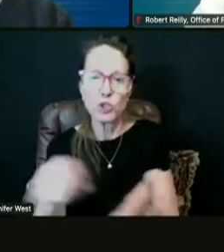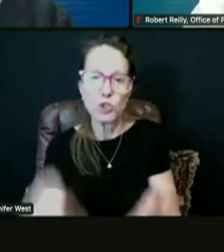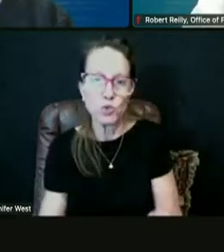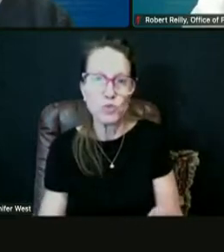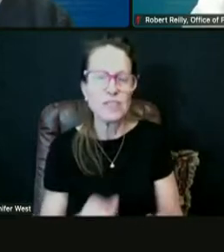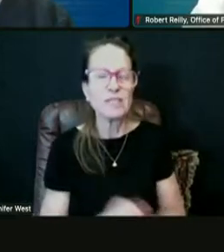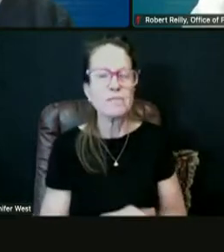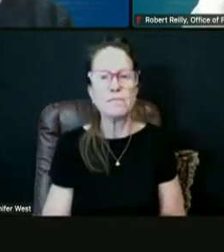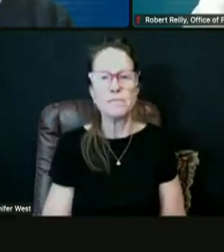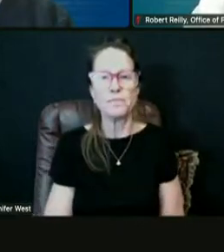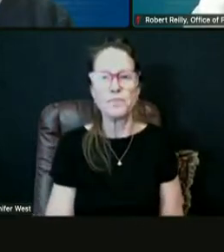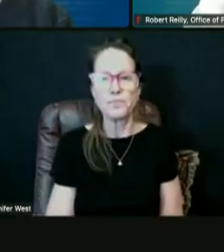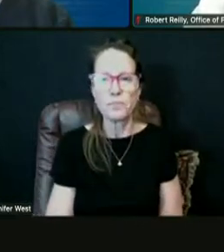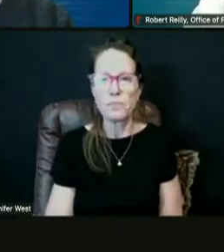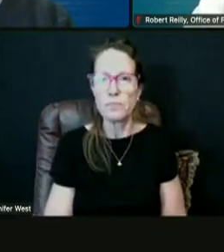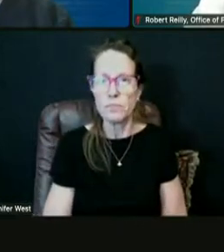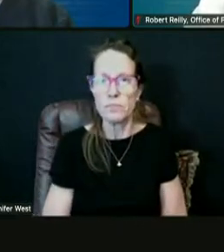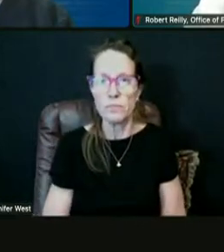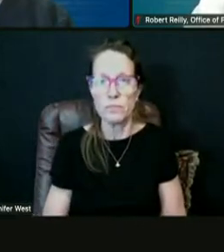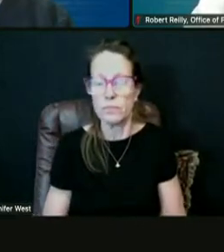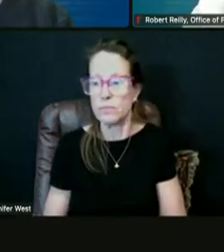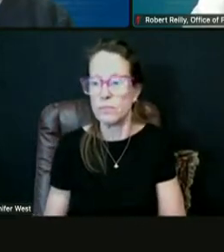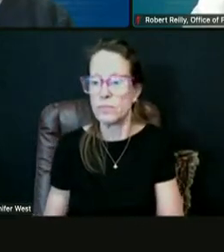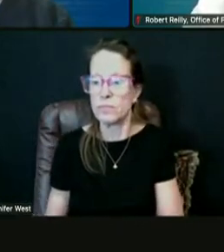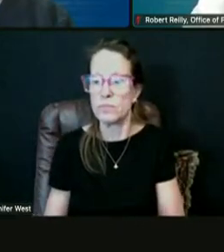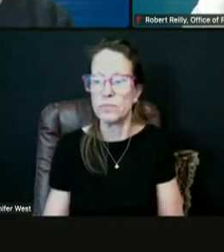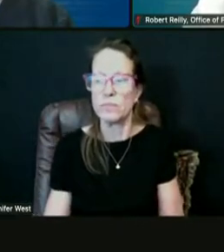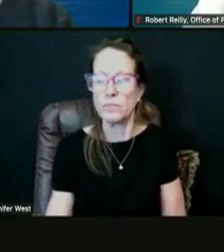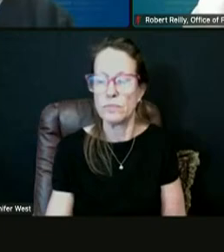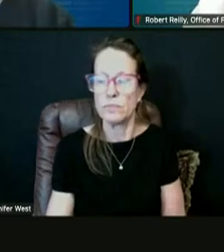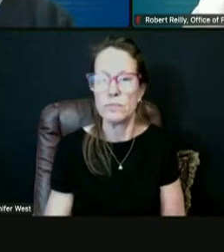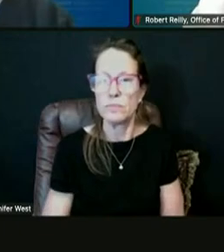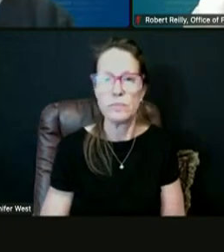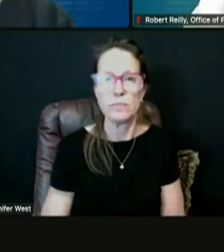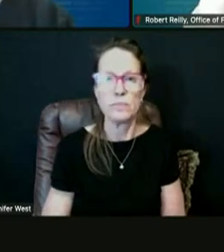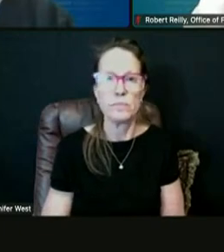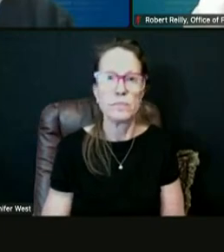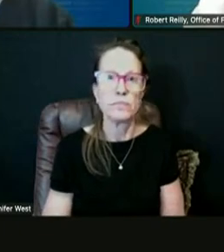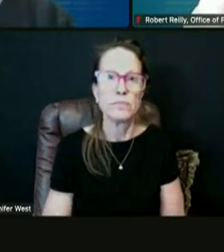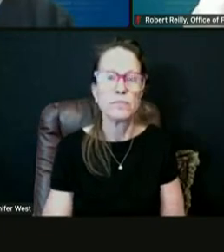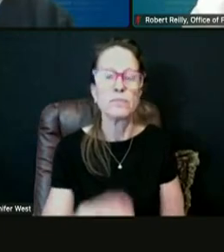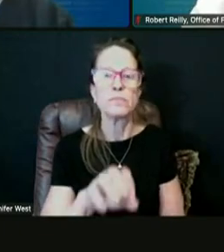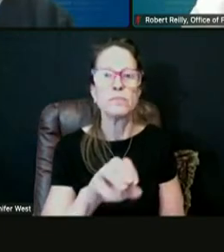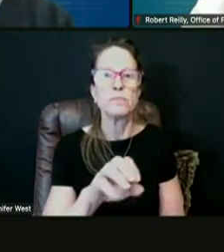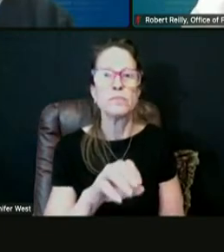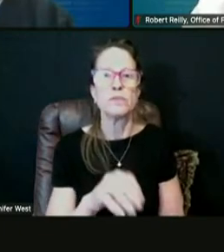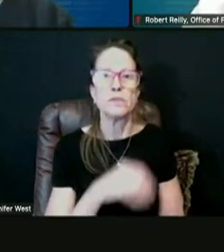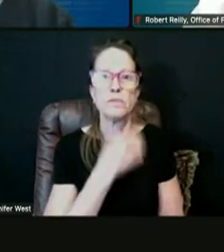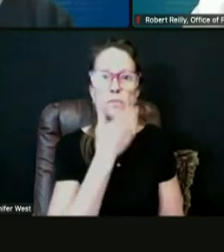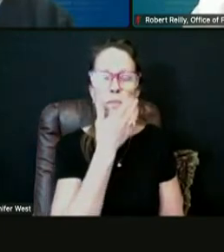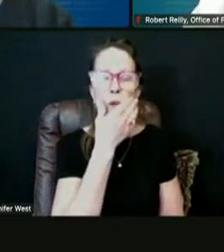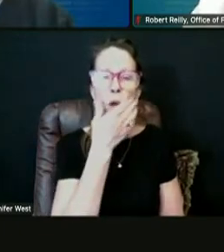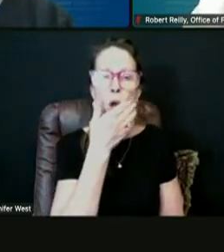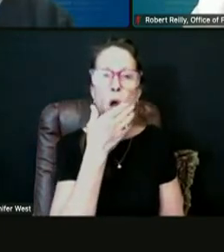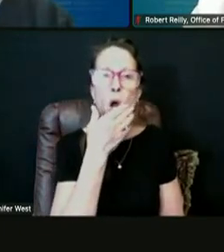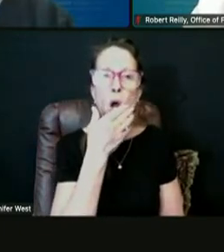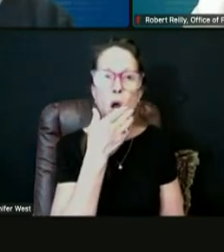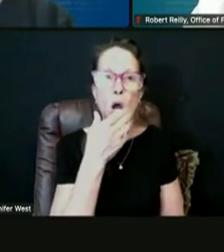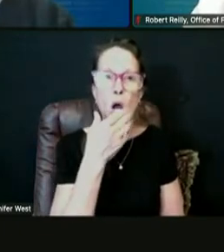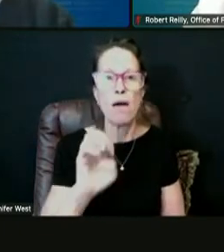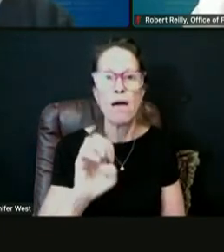our deputy superintendent. Thank you for being here. Eliana, we brought you up to panelists. Did you have a question for